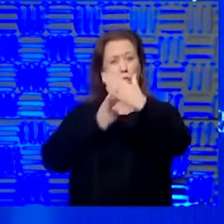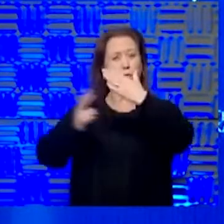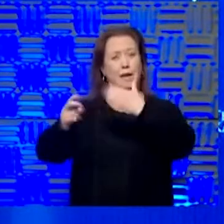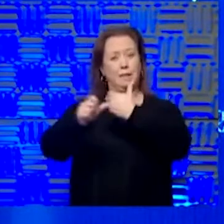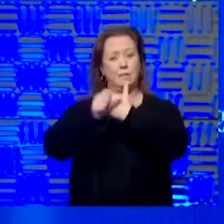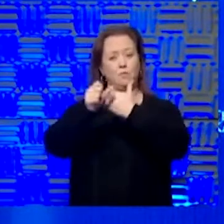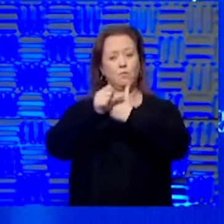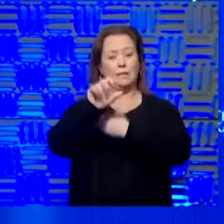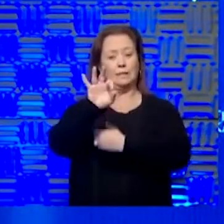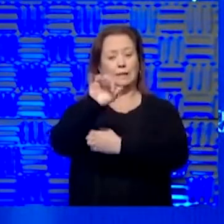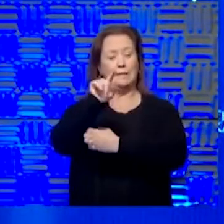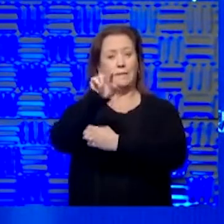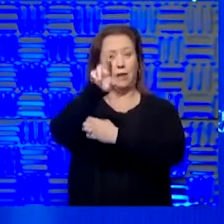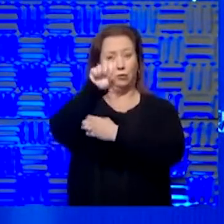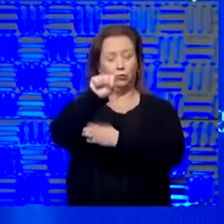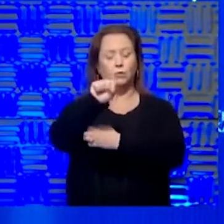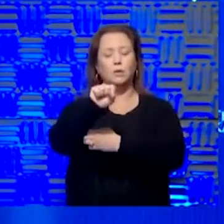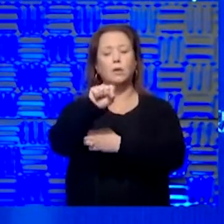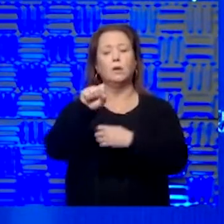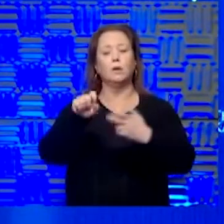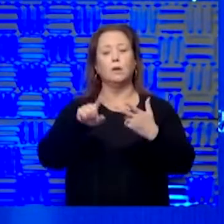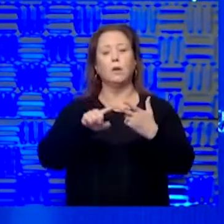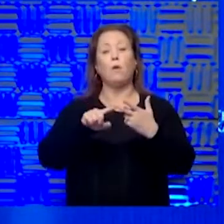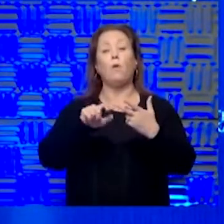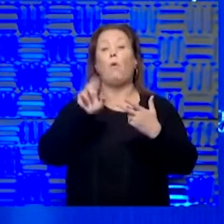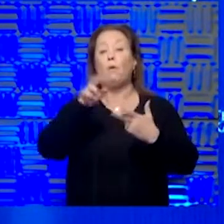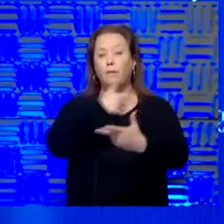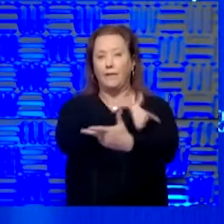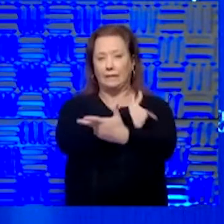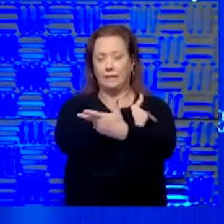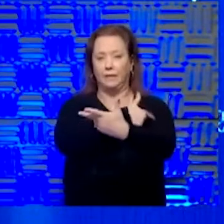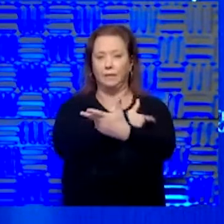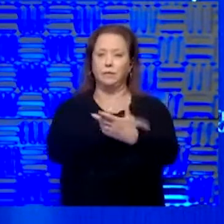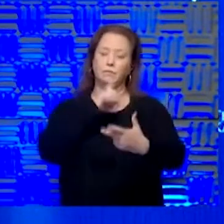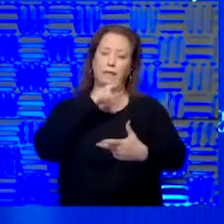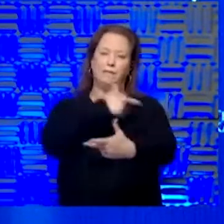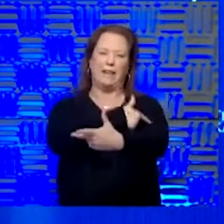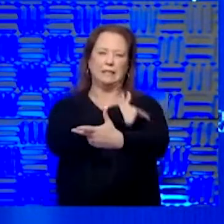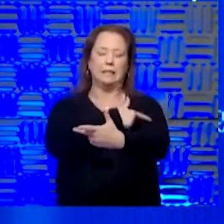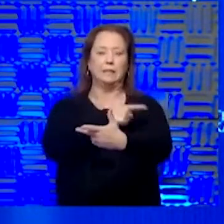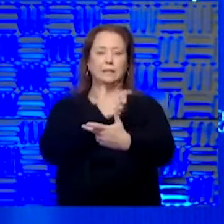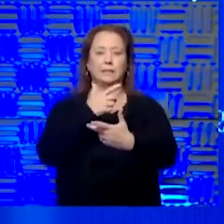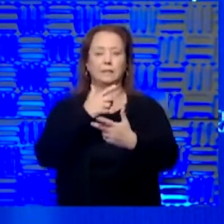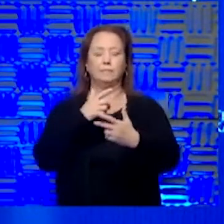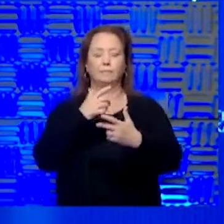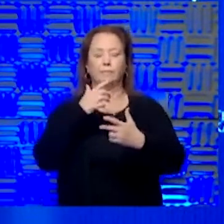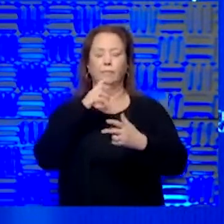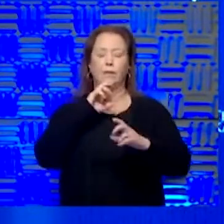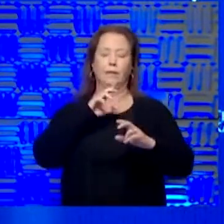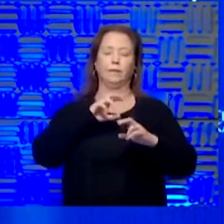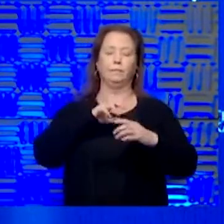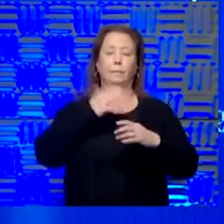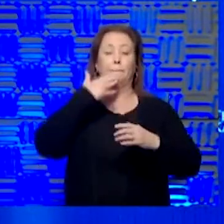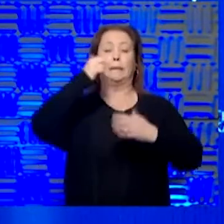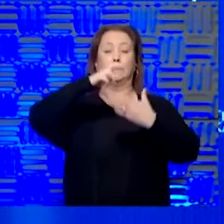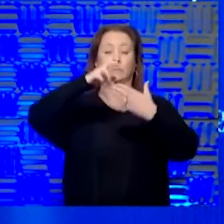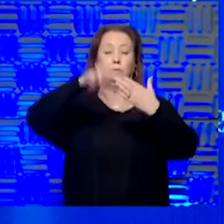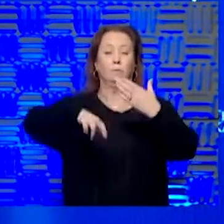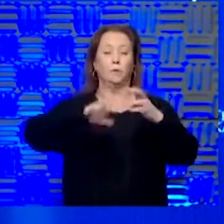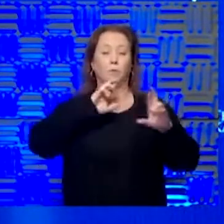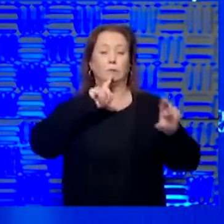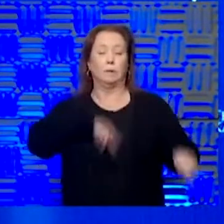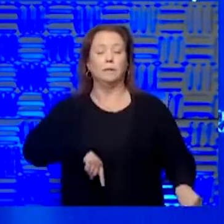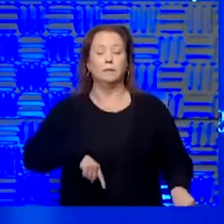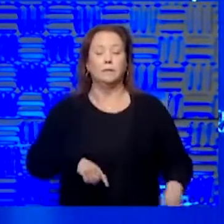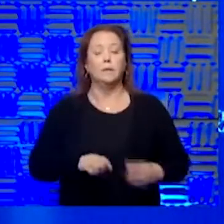factors and how you're going to get infected, or we have vaccinations. Vaccination is really the ultimate answer, because it's not treatment, it's prevention. So